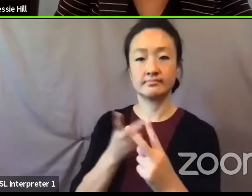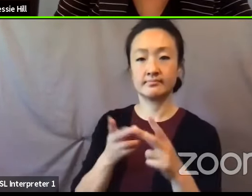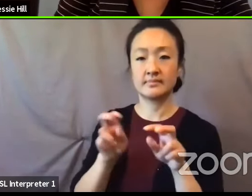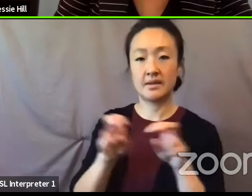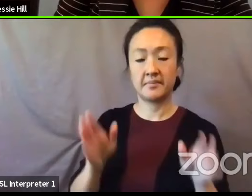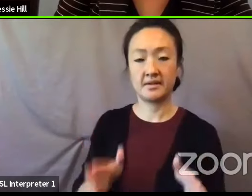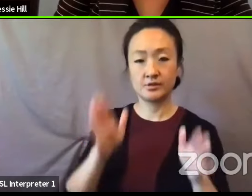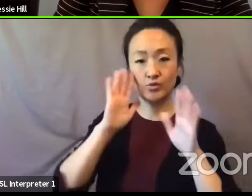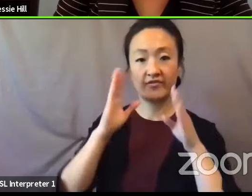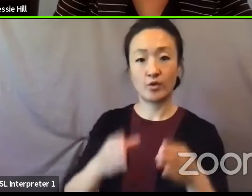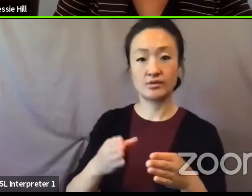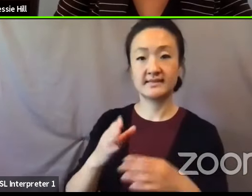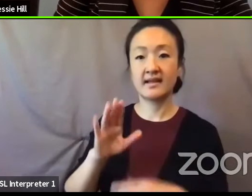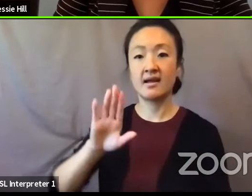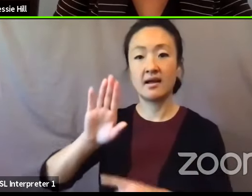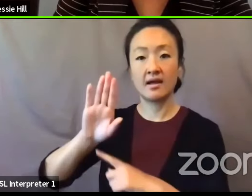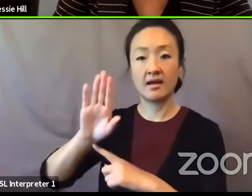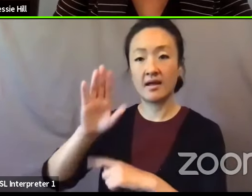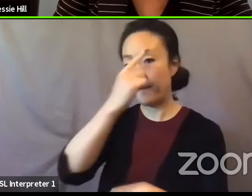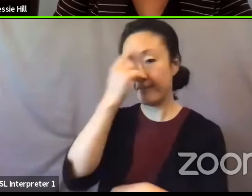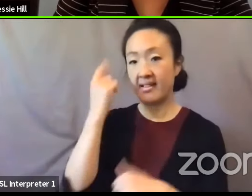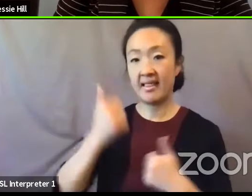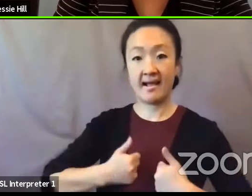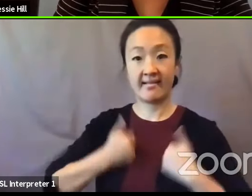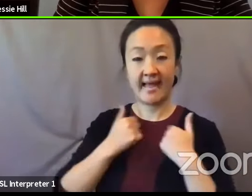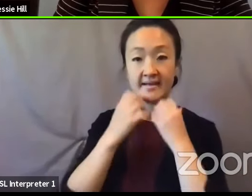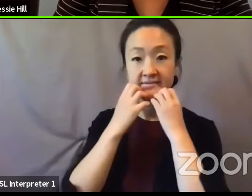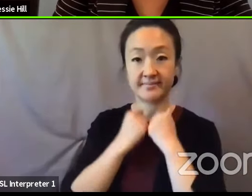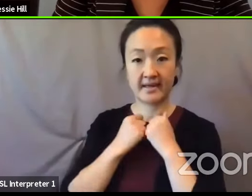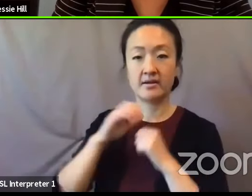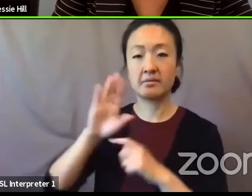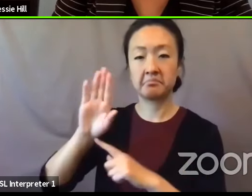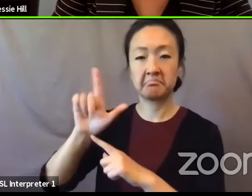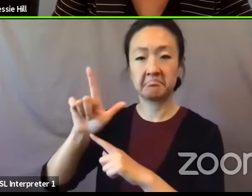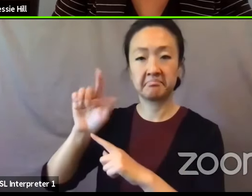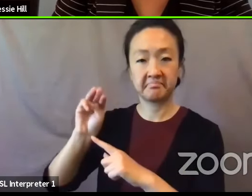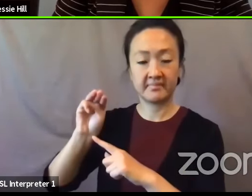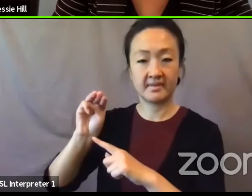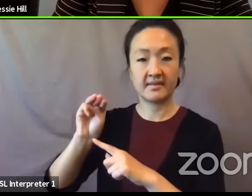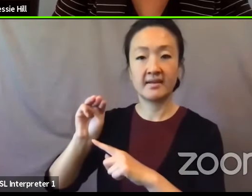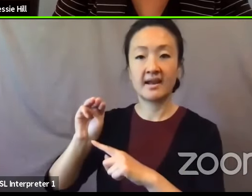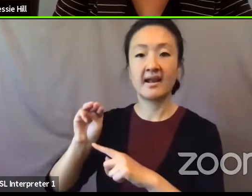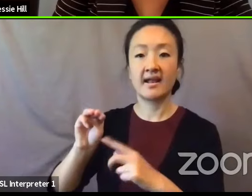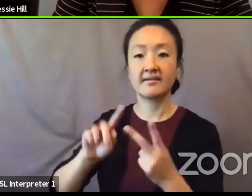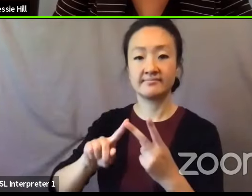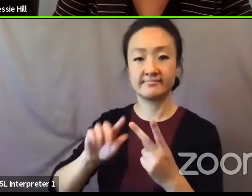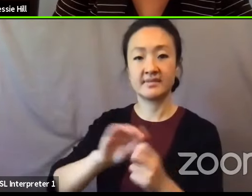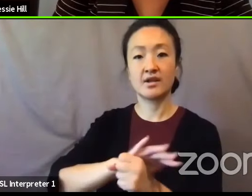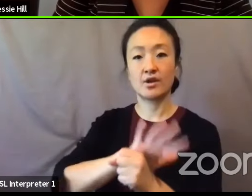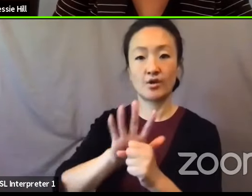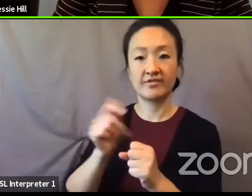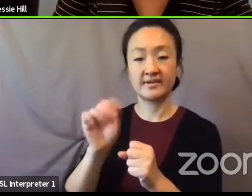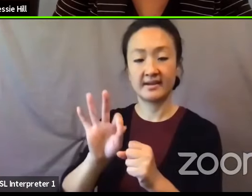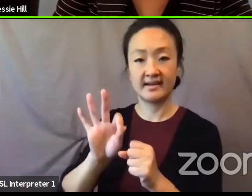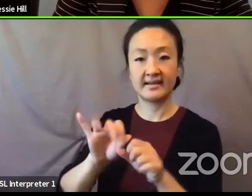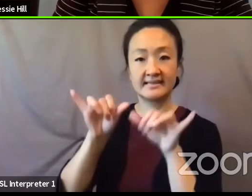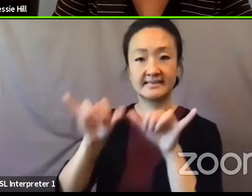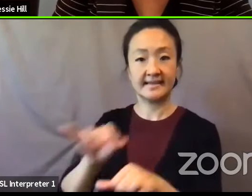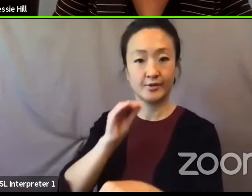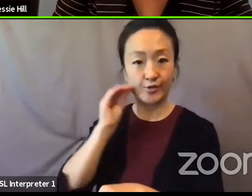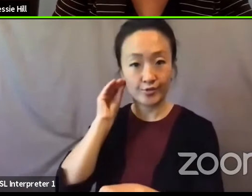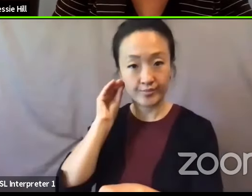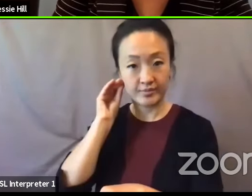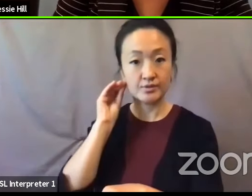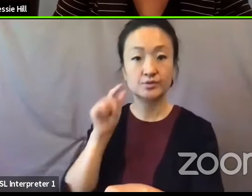Matter protests with the COVID-19 stay home protests and discuss the ways in which free speech and the right to